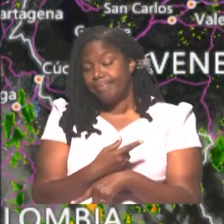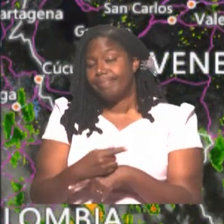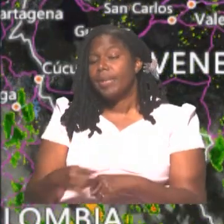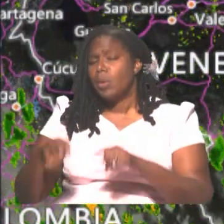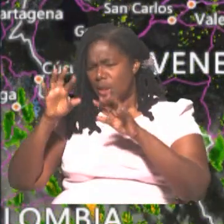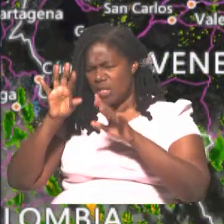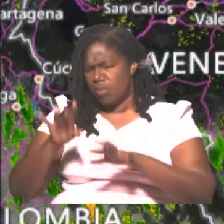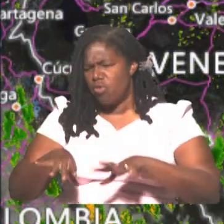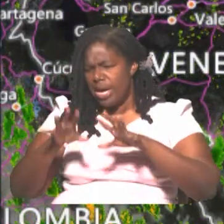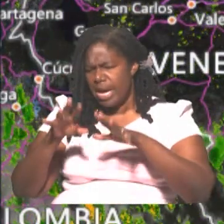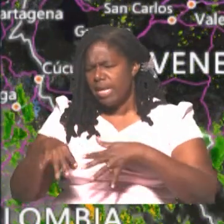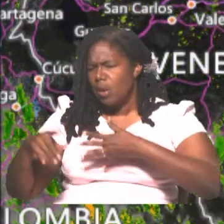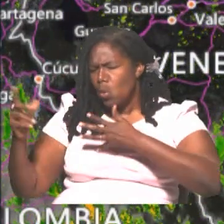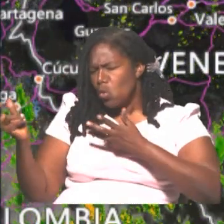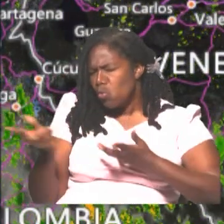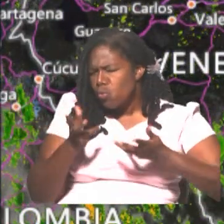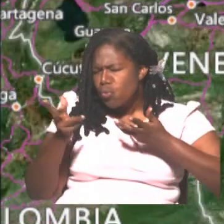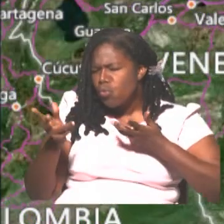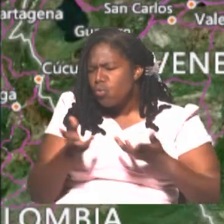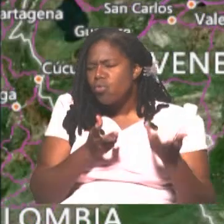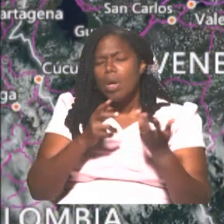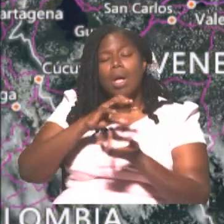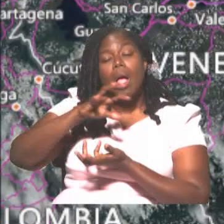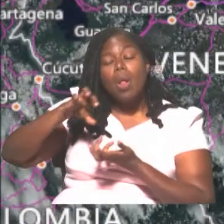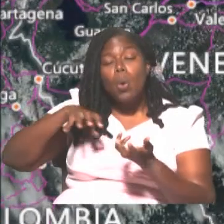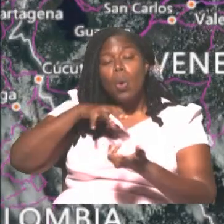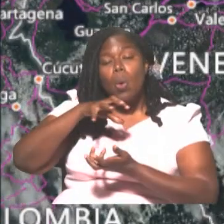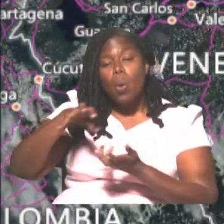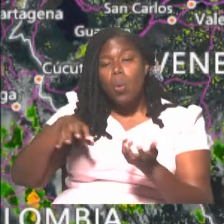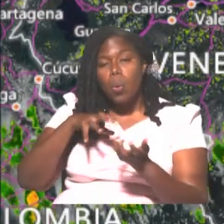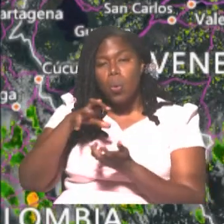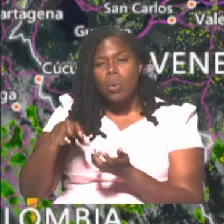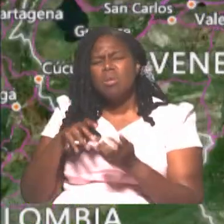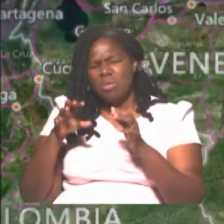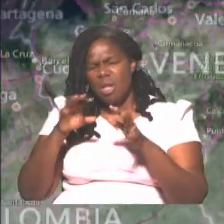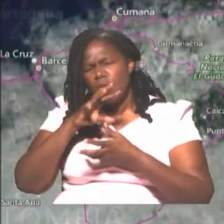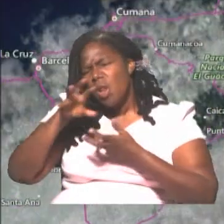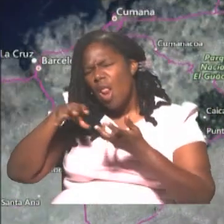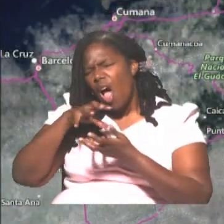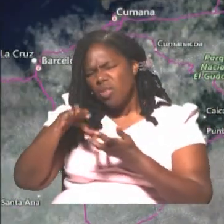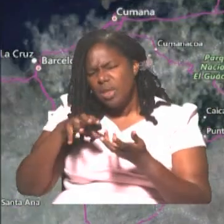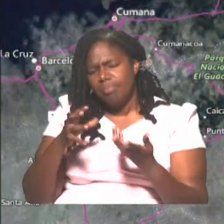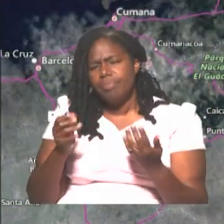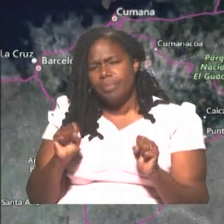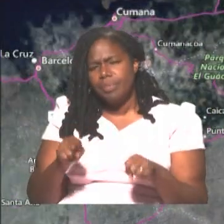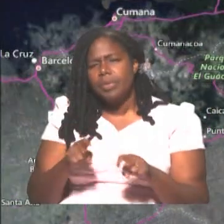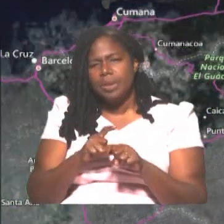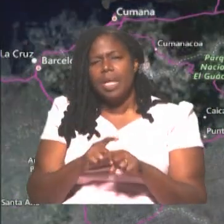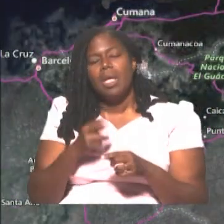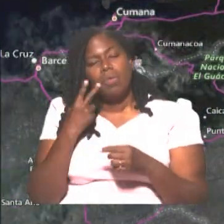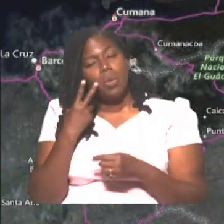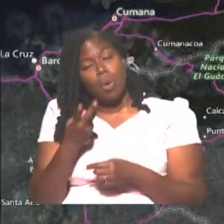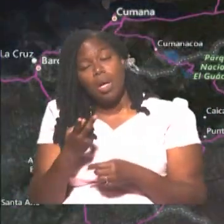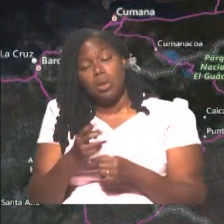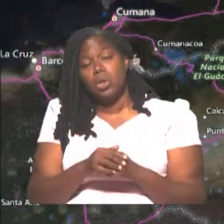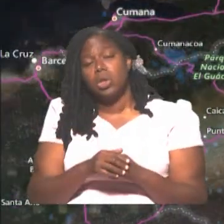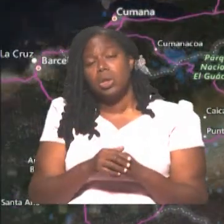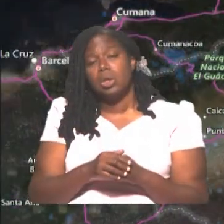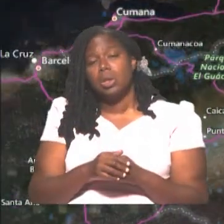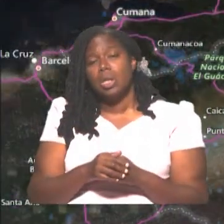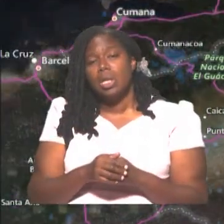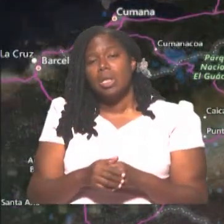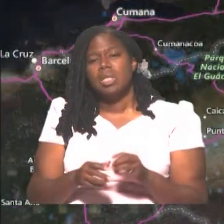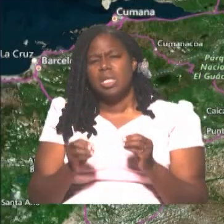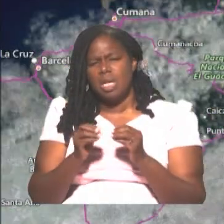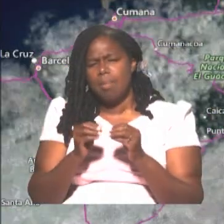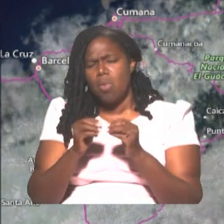some cloud cover, interrupting our sunny skies with partly cloudy intervals. Now our satellite imagery confirms the increased cloud